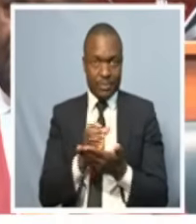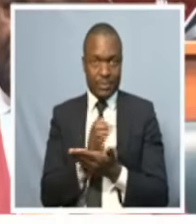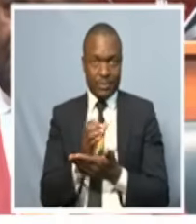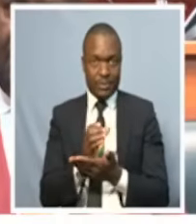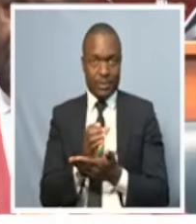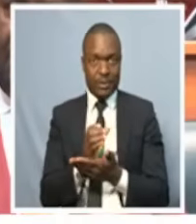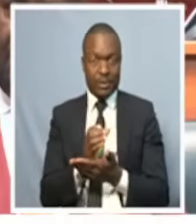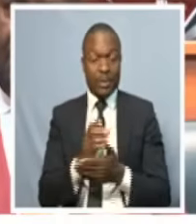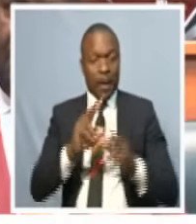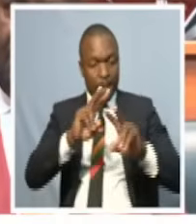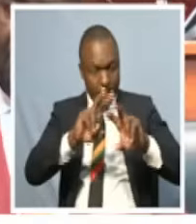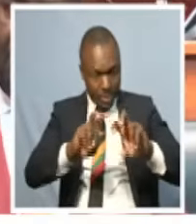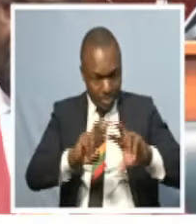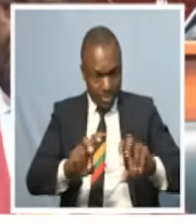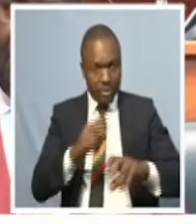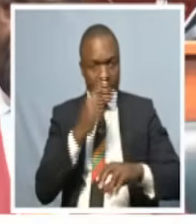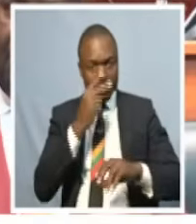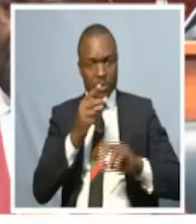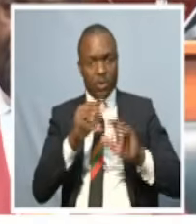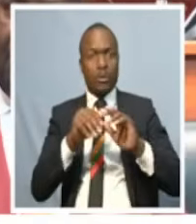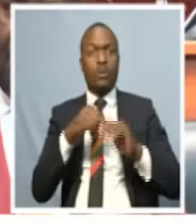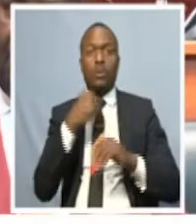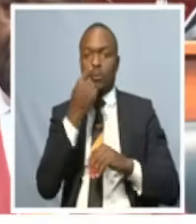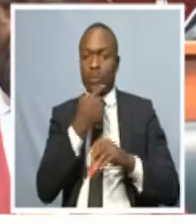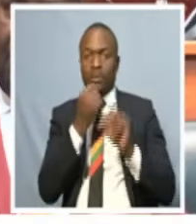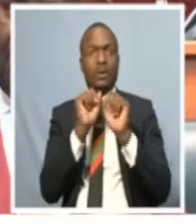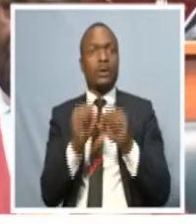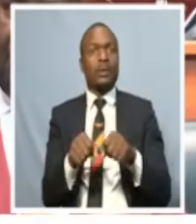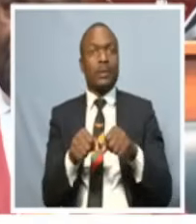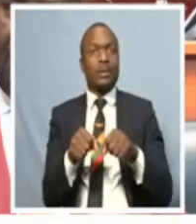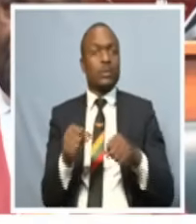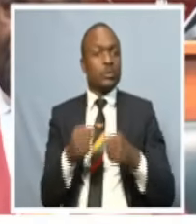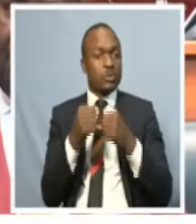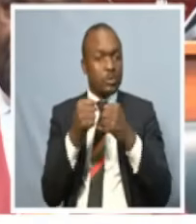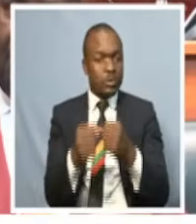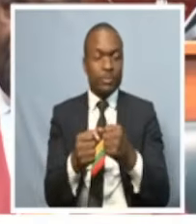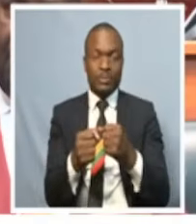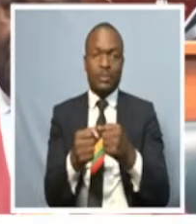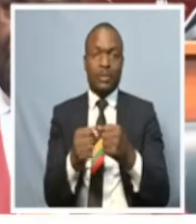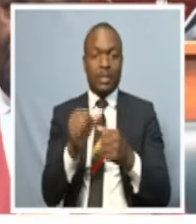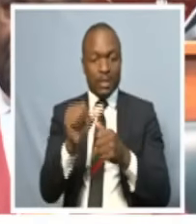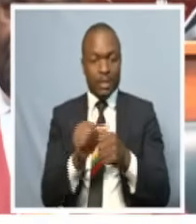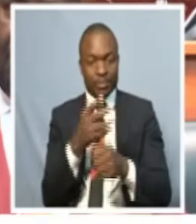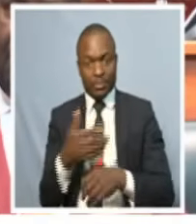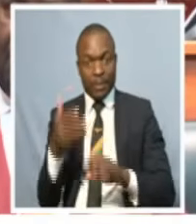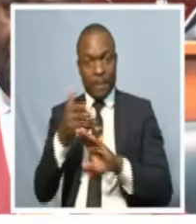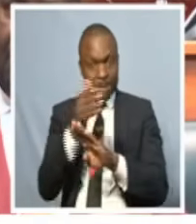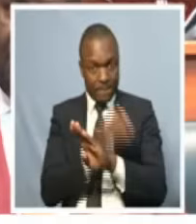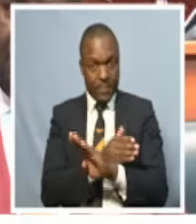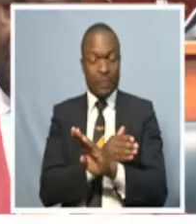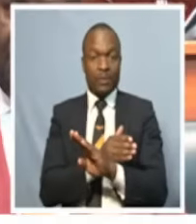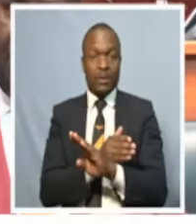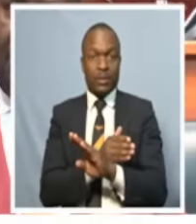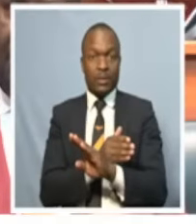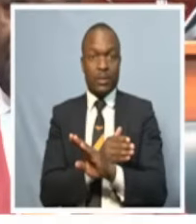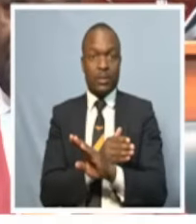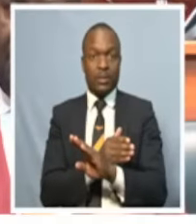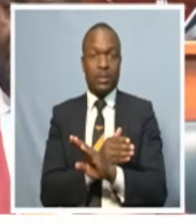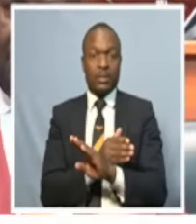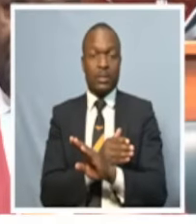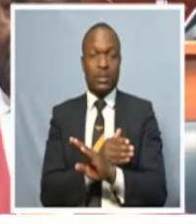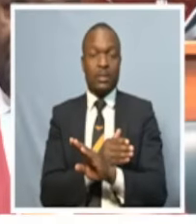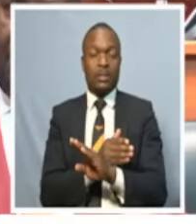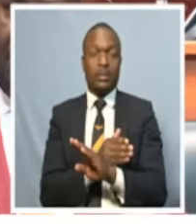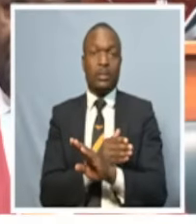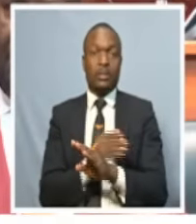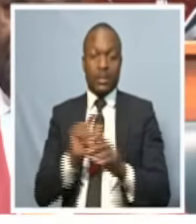further screened to see who is capable, both physically and in terms of everything, before they are taken for further training